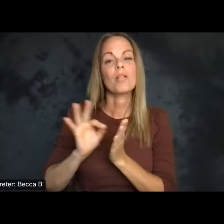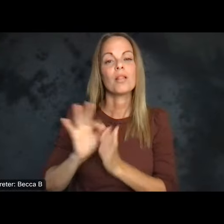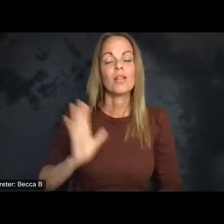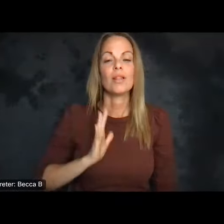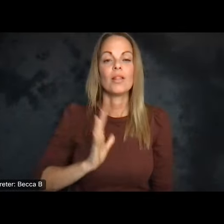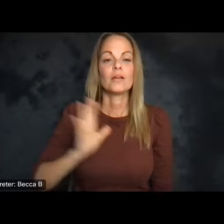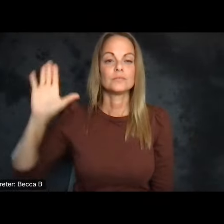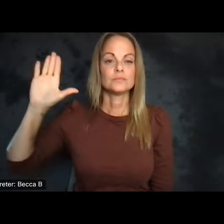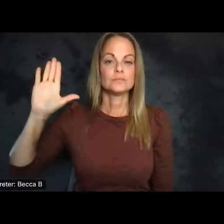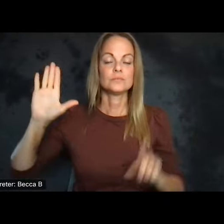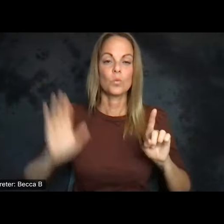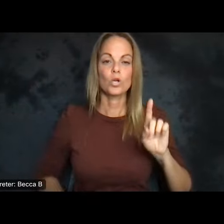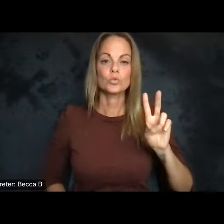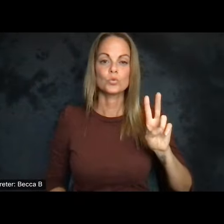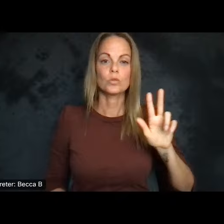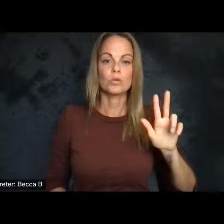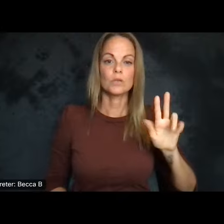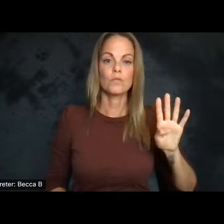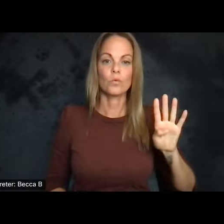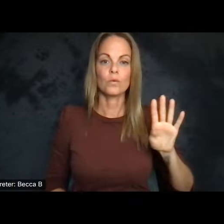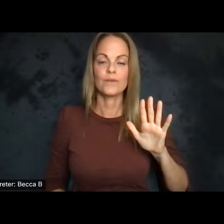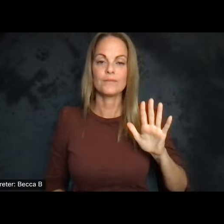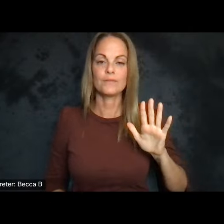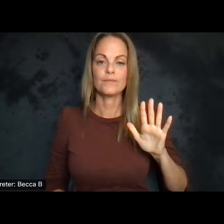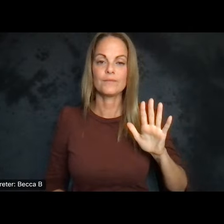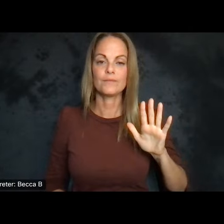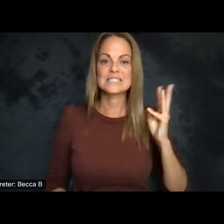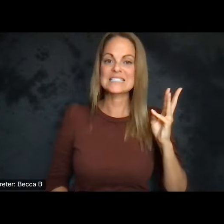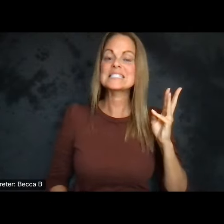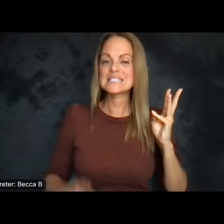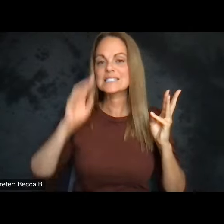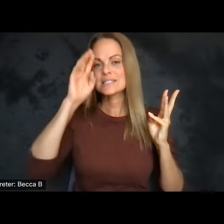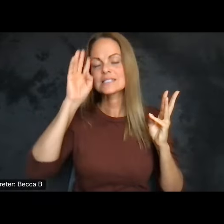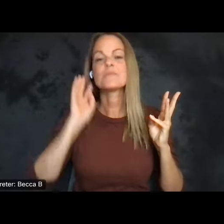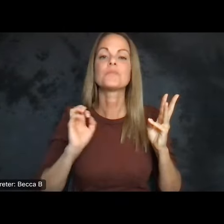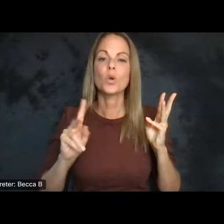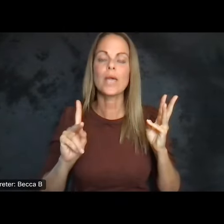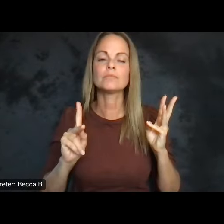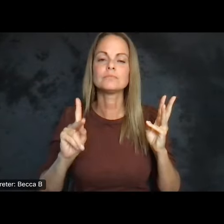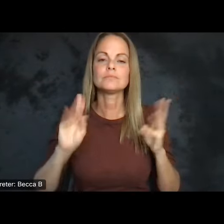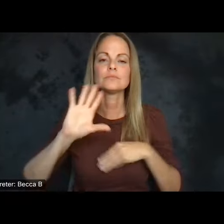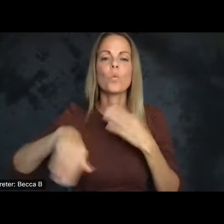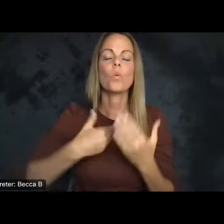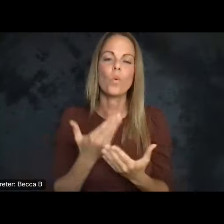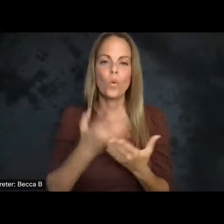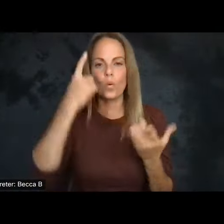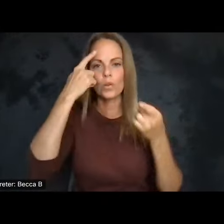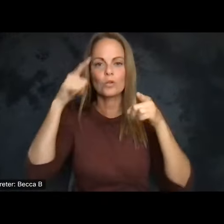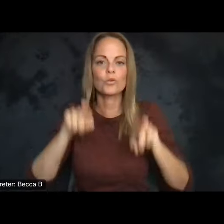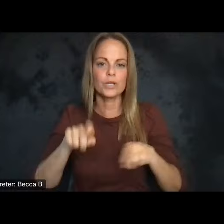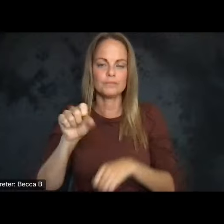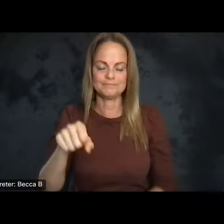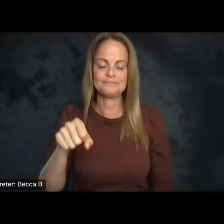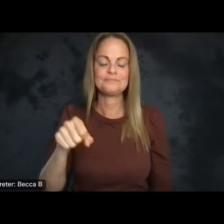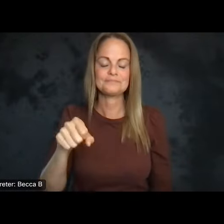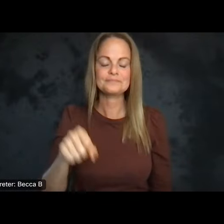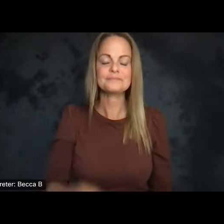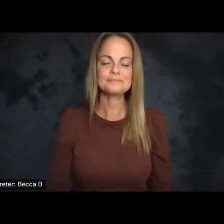1, 2, 3, 4, 5, 6. Okay. It is a unanimous then. All right.